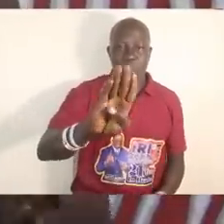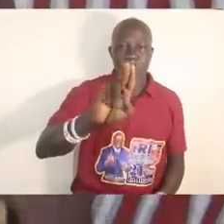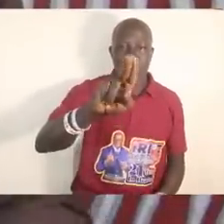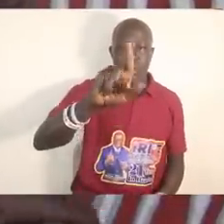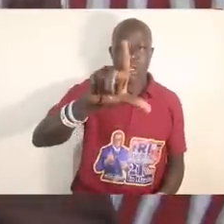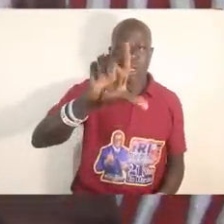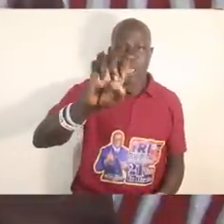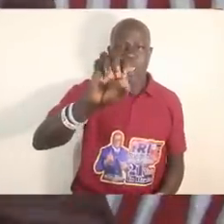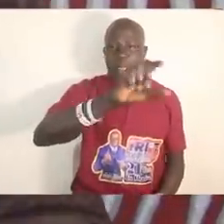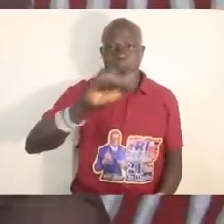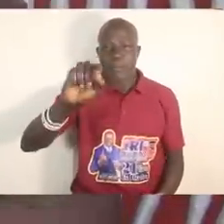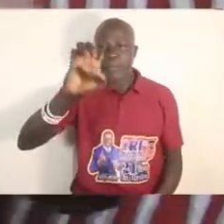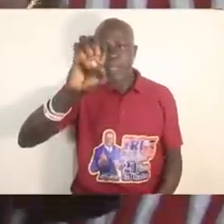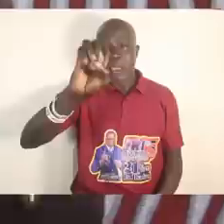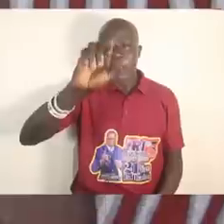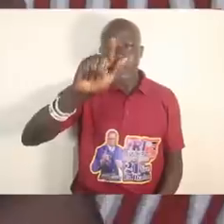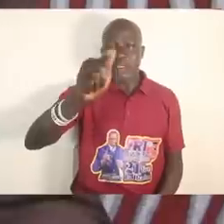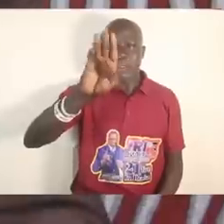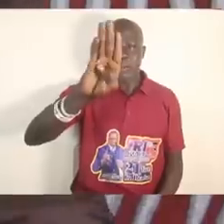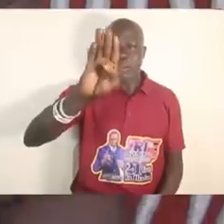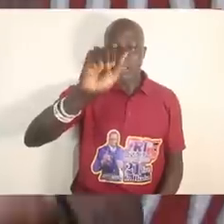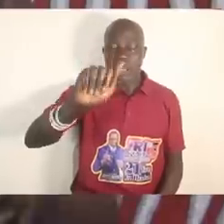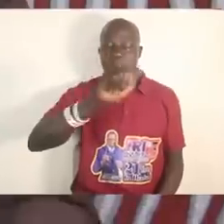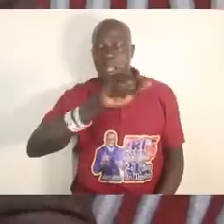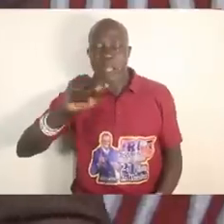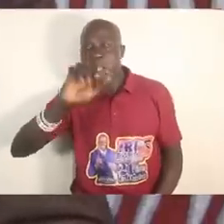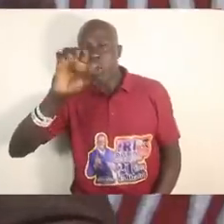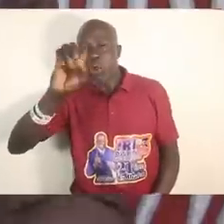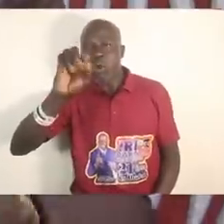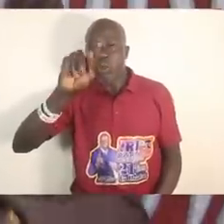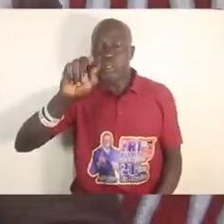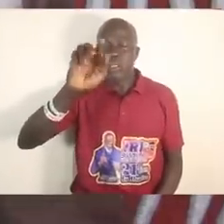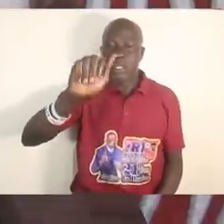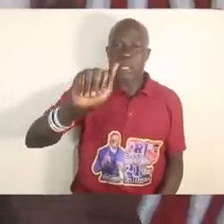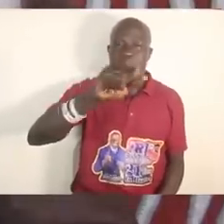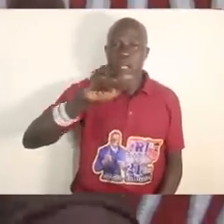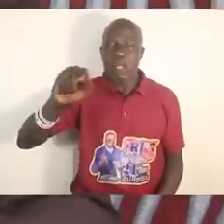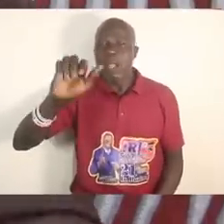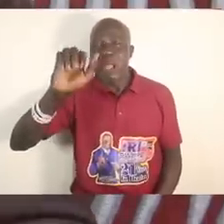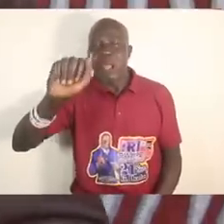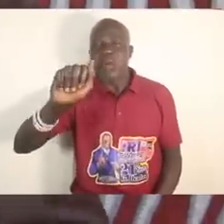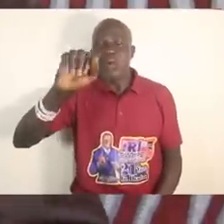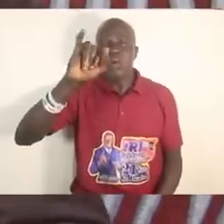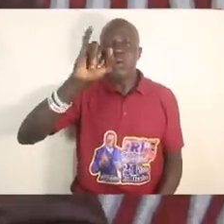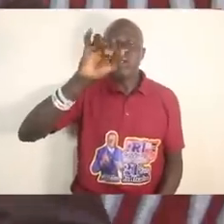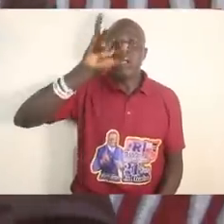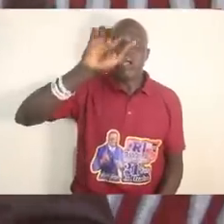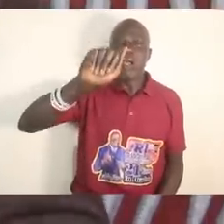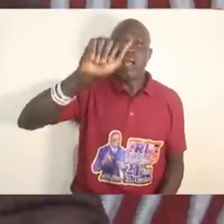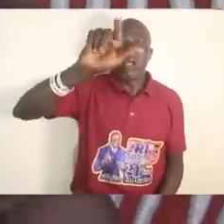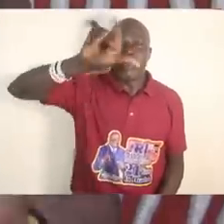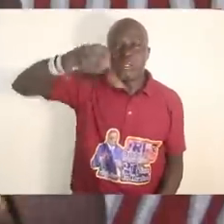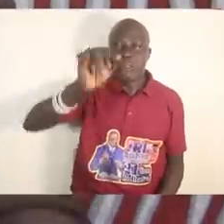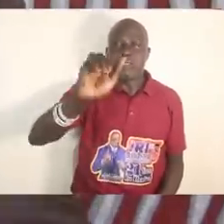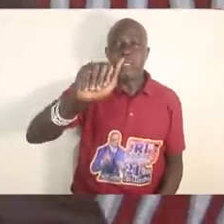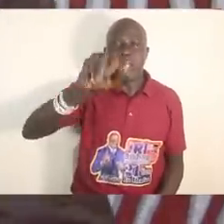Ọ̀tá máa ṣe. Ọ̀tá. Àjá máa ṣe bẹ́ẹ̀. Àjá ọ̀sán. Ìkòròdú. Ìkòròdú. Lùsádà. Lùsádà. Má tó mú. Látọ̀gbọ̀. Wọ́n máa ṣe bẹ́ẹ̀.